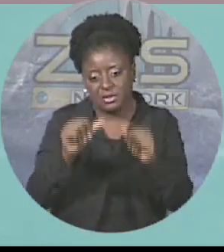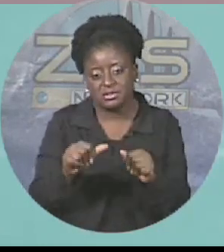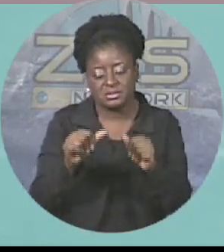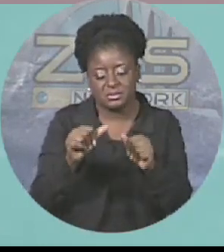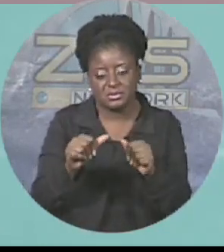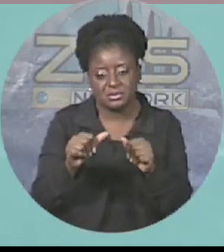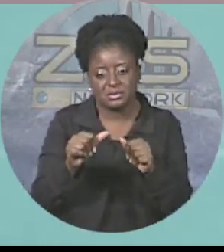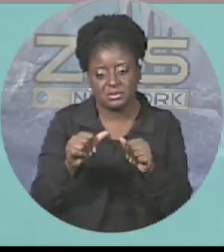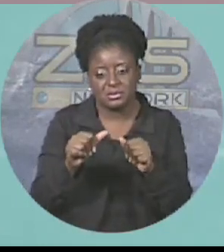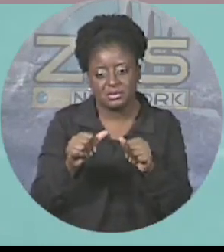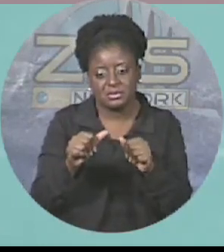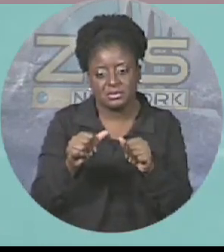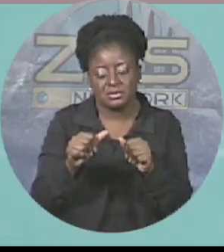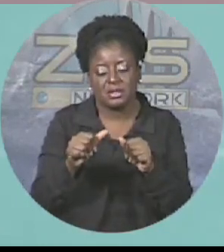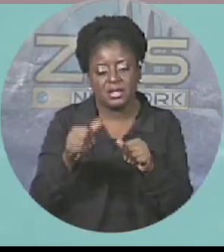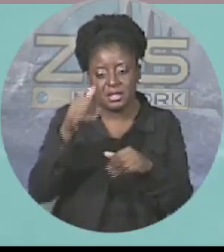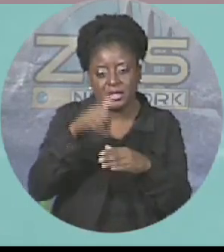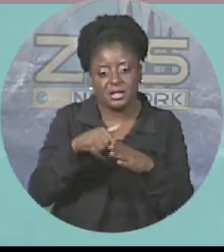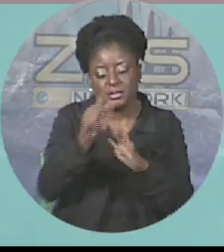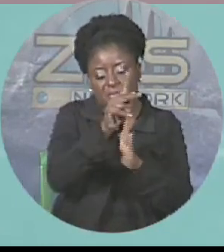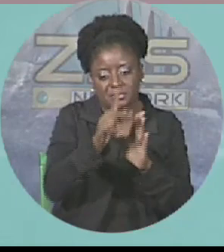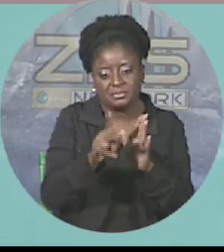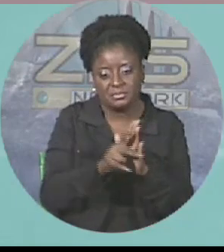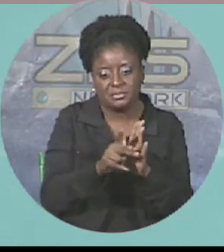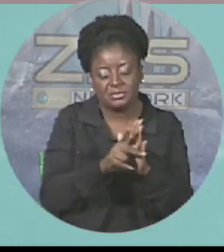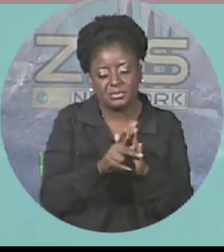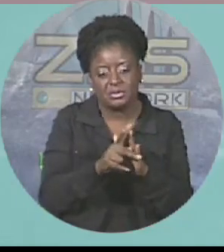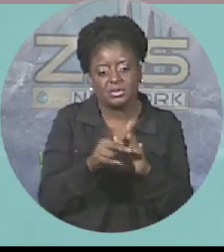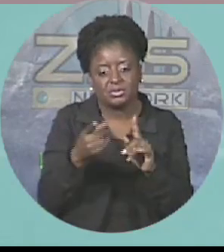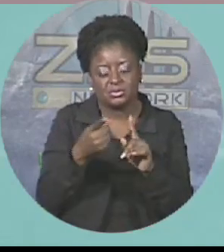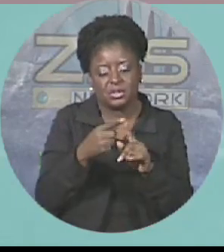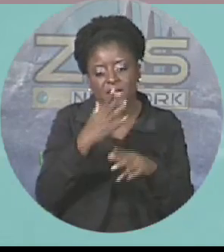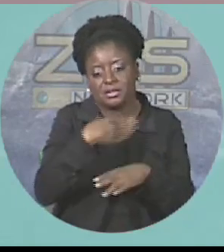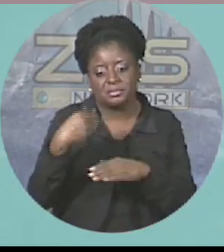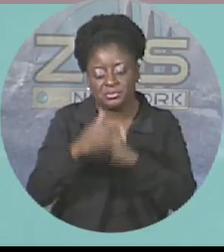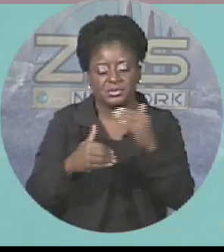when it comes to protocols, to procedures, as it relates to the preparation of the storm.